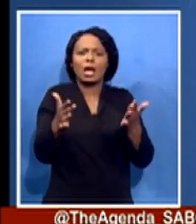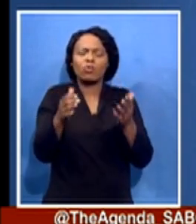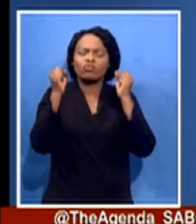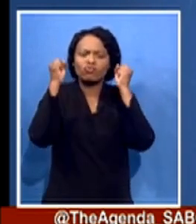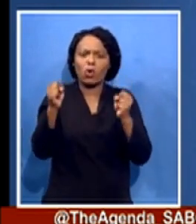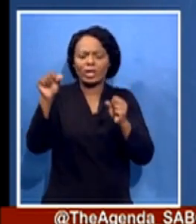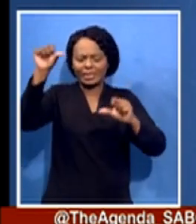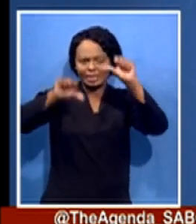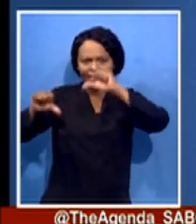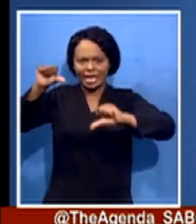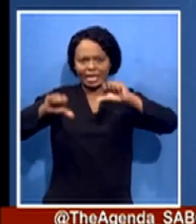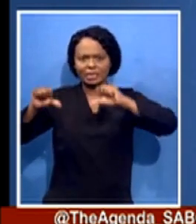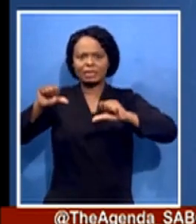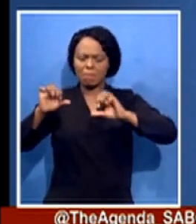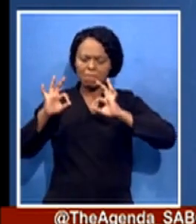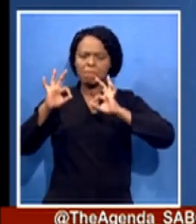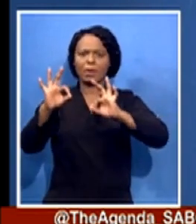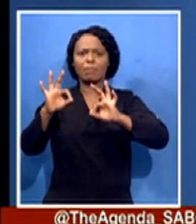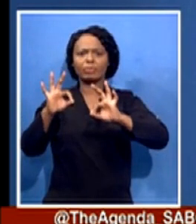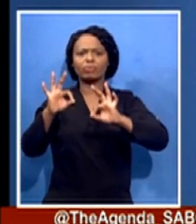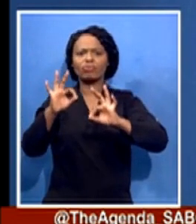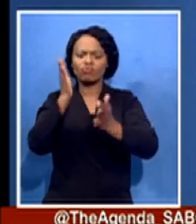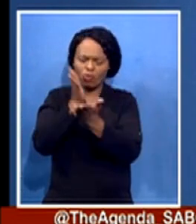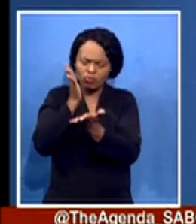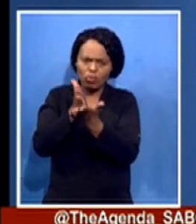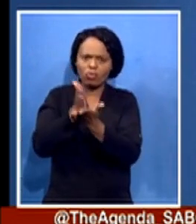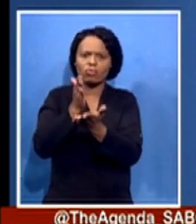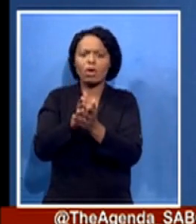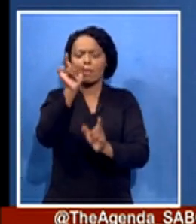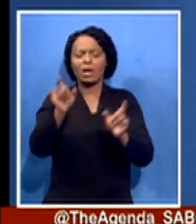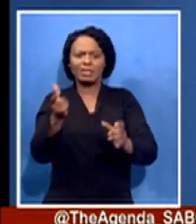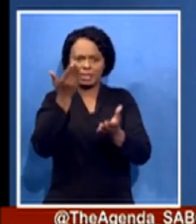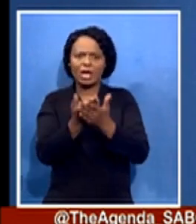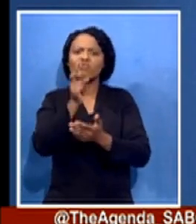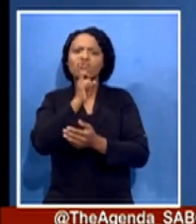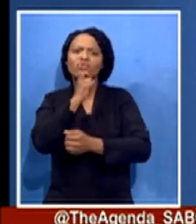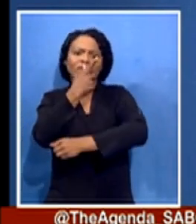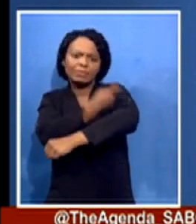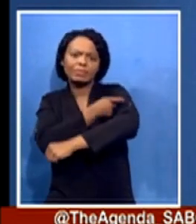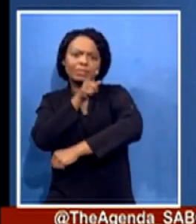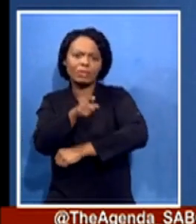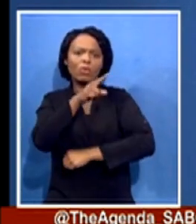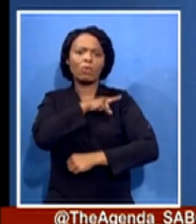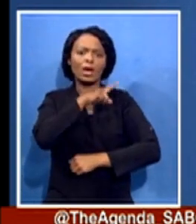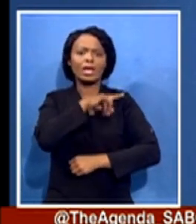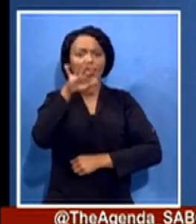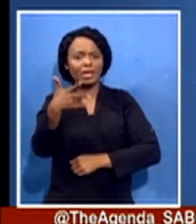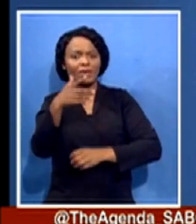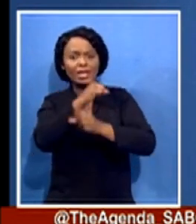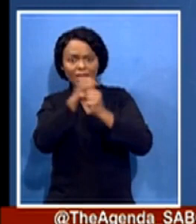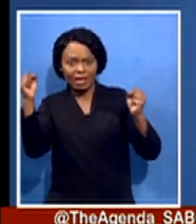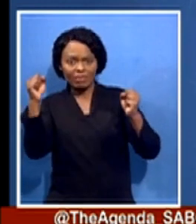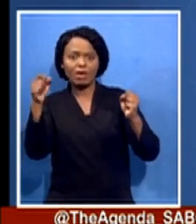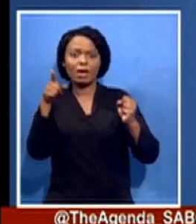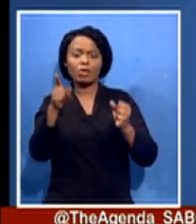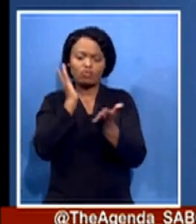in order to reassure people? Because the fear is, if you don't, you're not going to achieve this population immunity that we talk